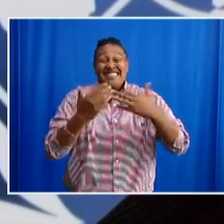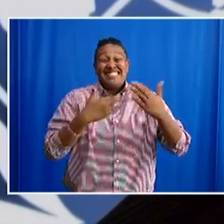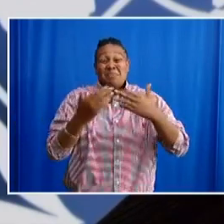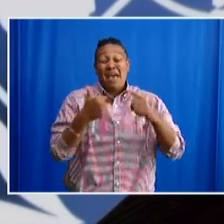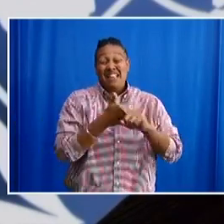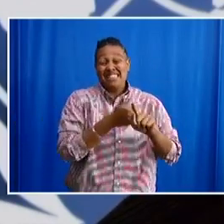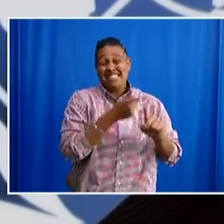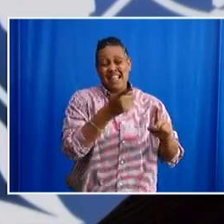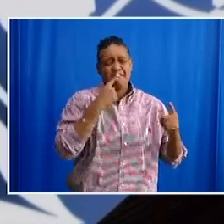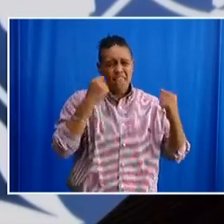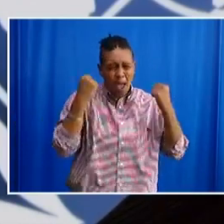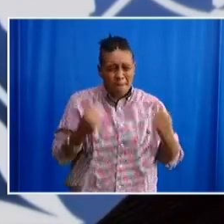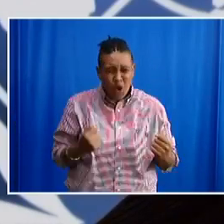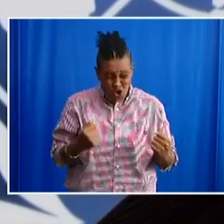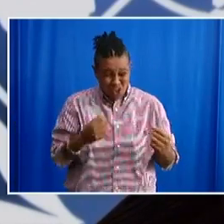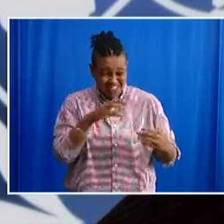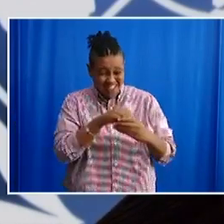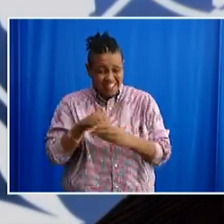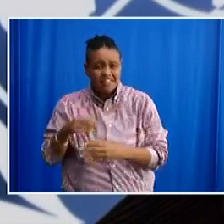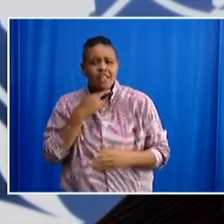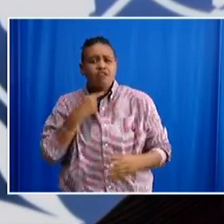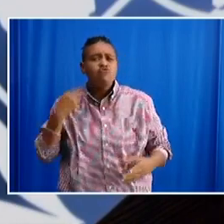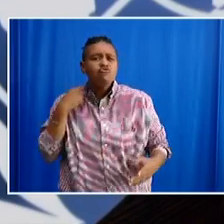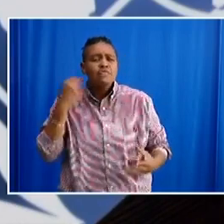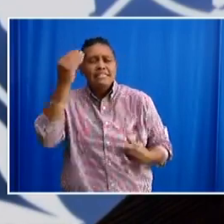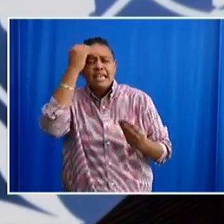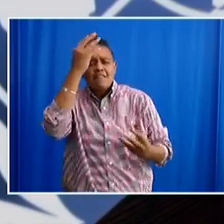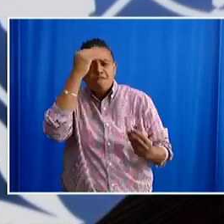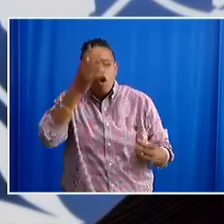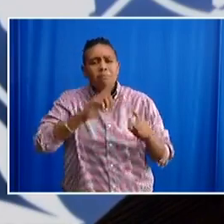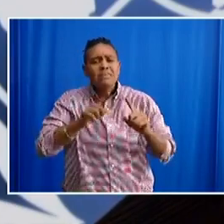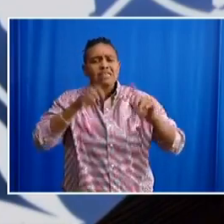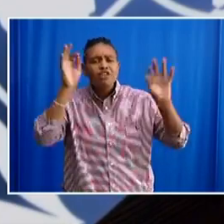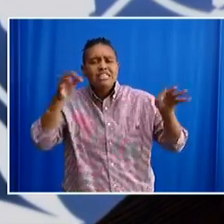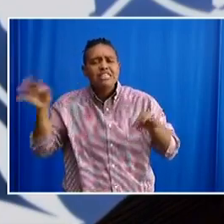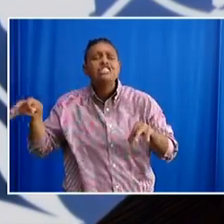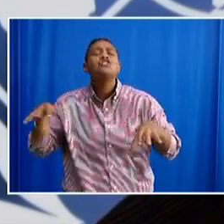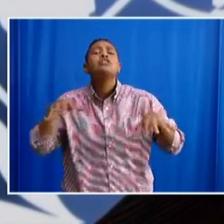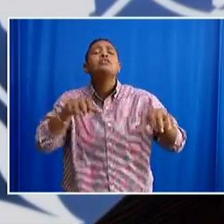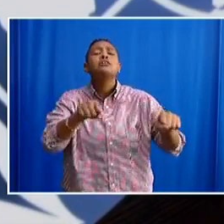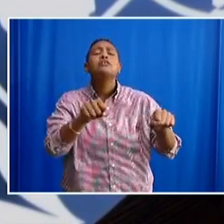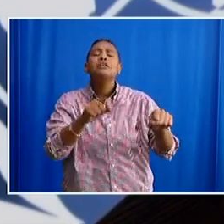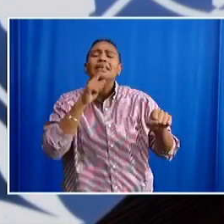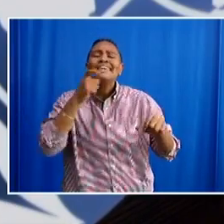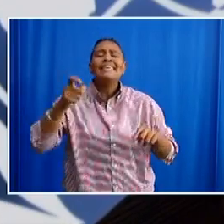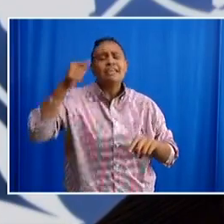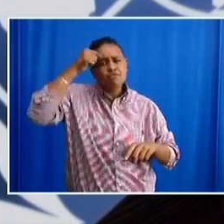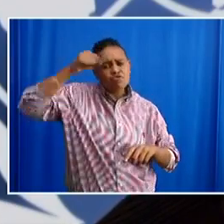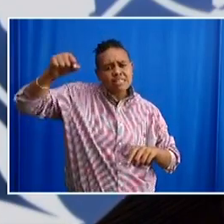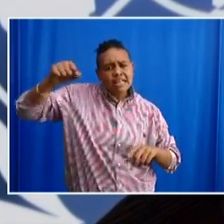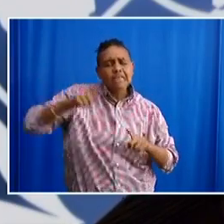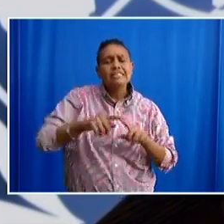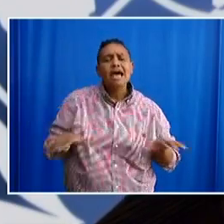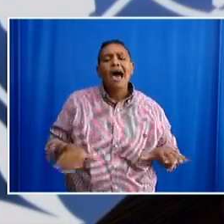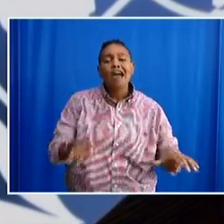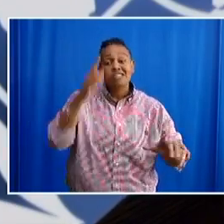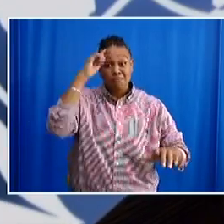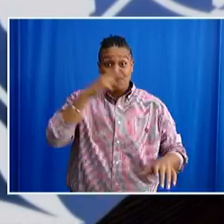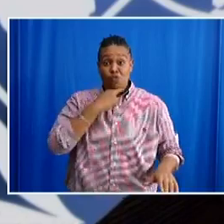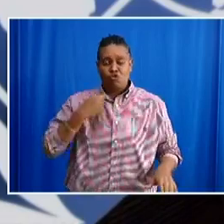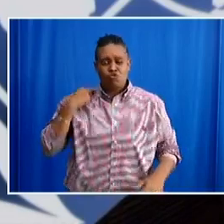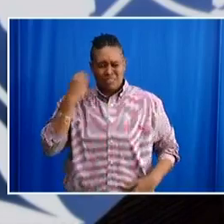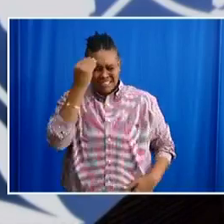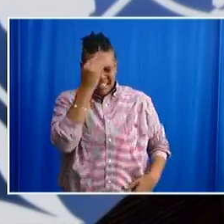the abundant evidence that risk-informed decision-making builds resilience, action for